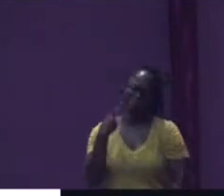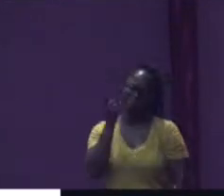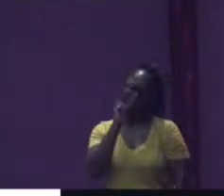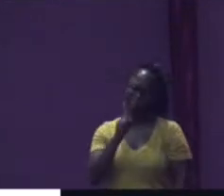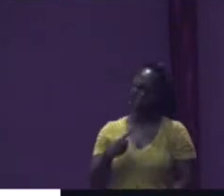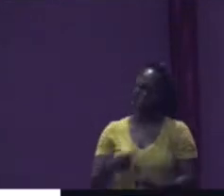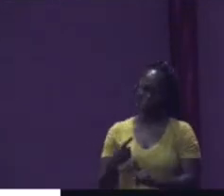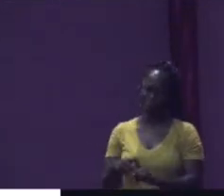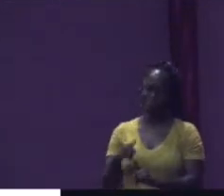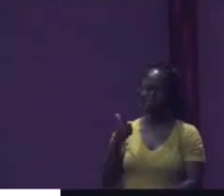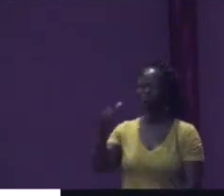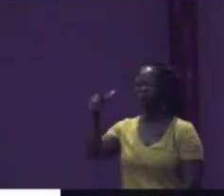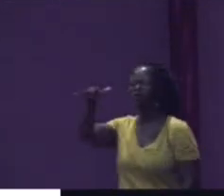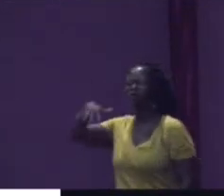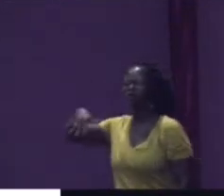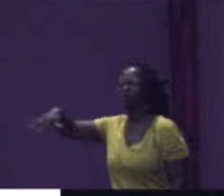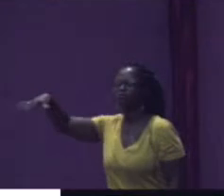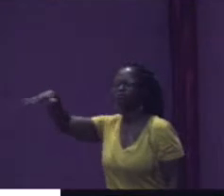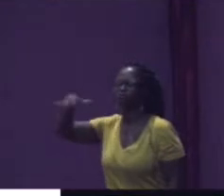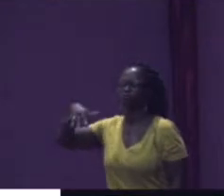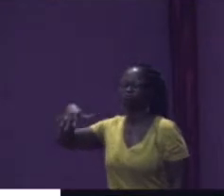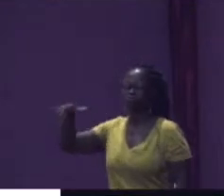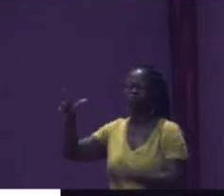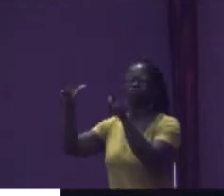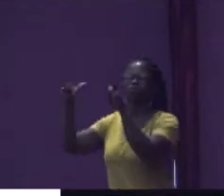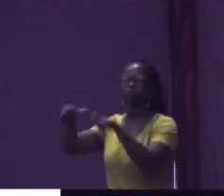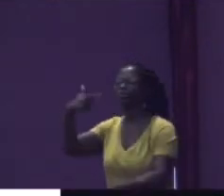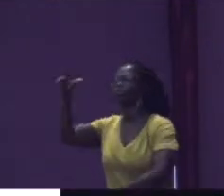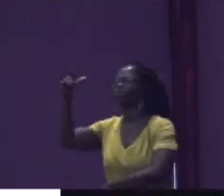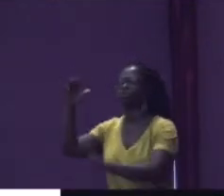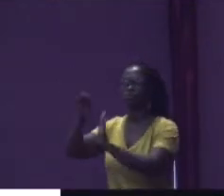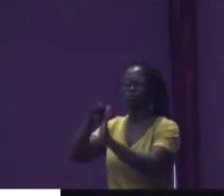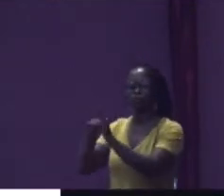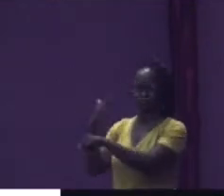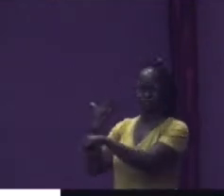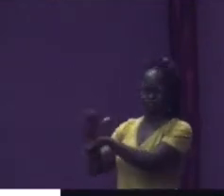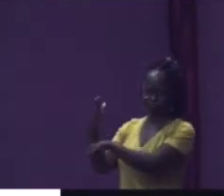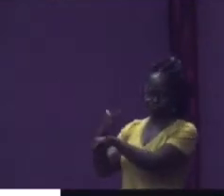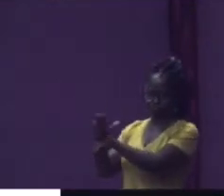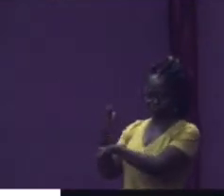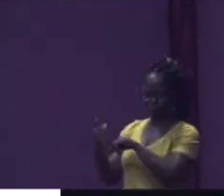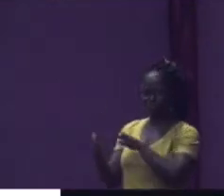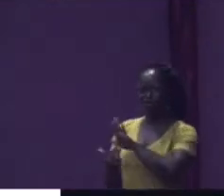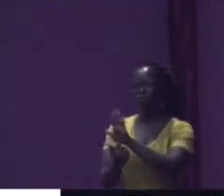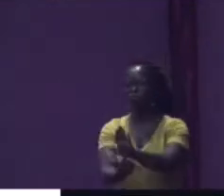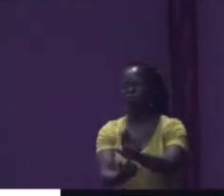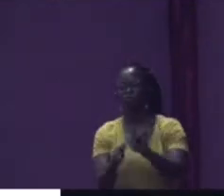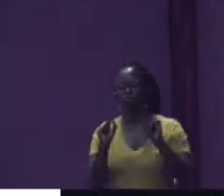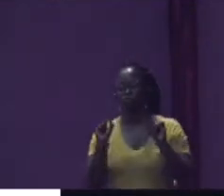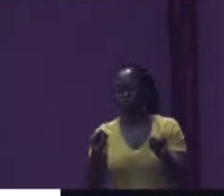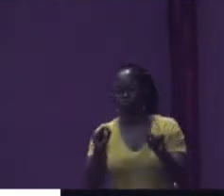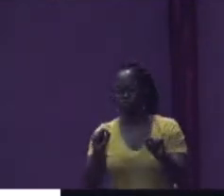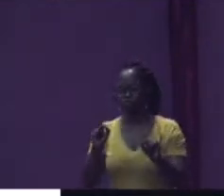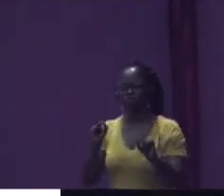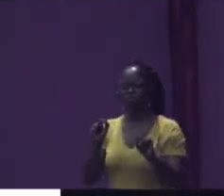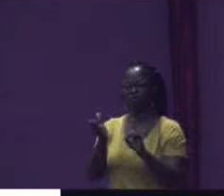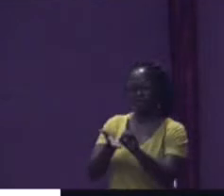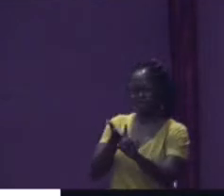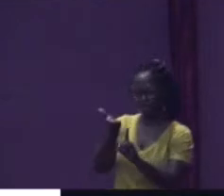area and another training program, showing the midwife with a measuring